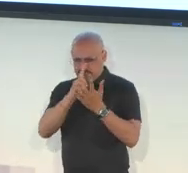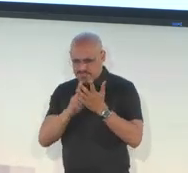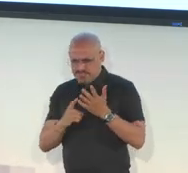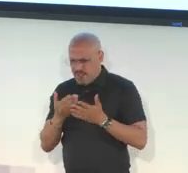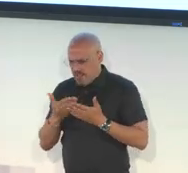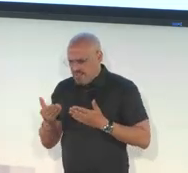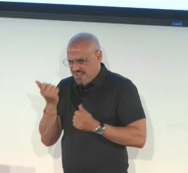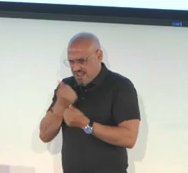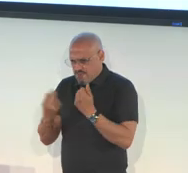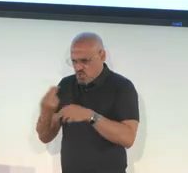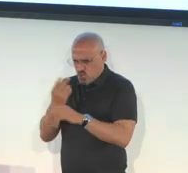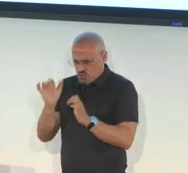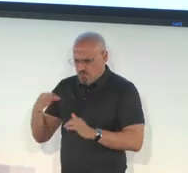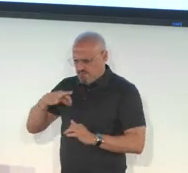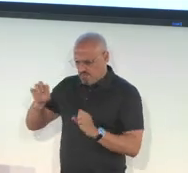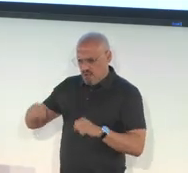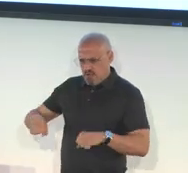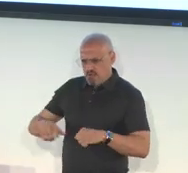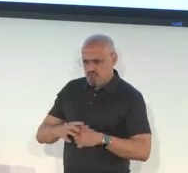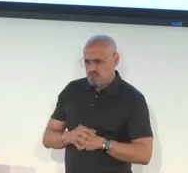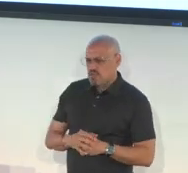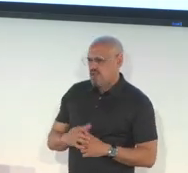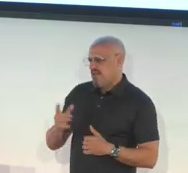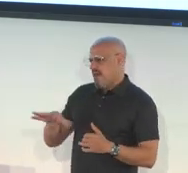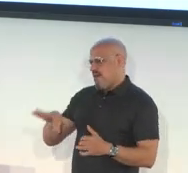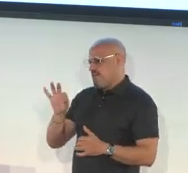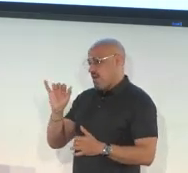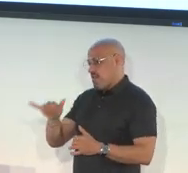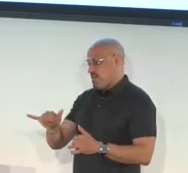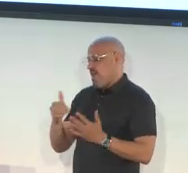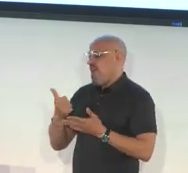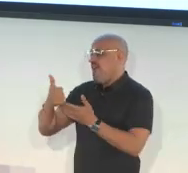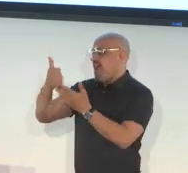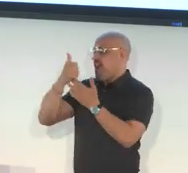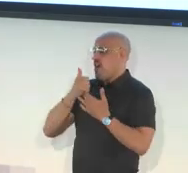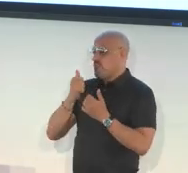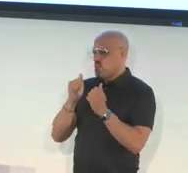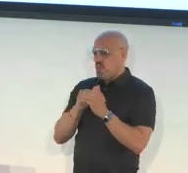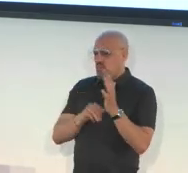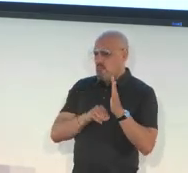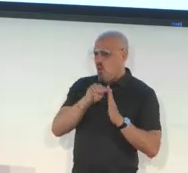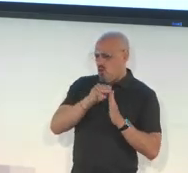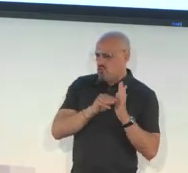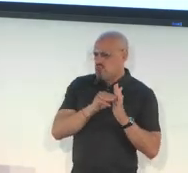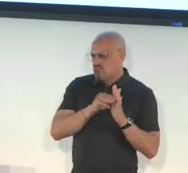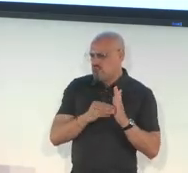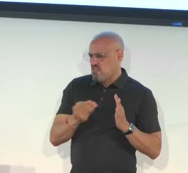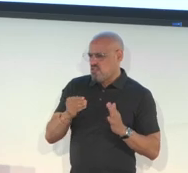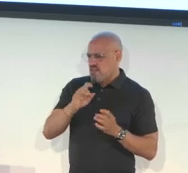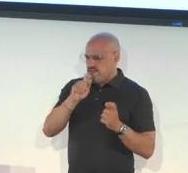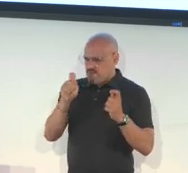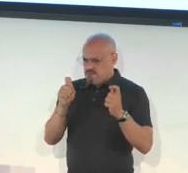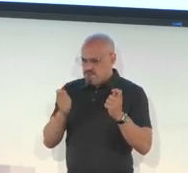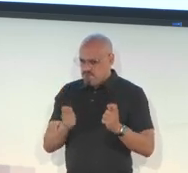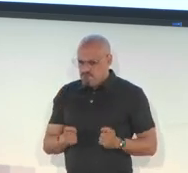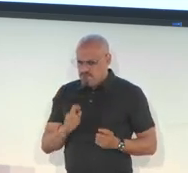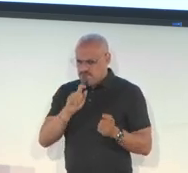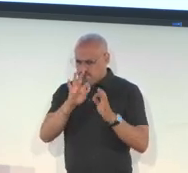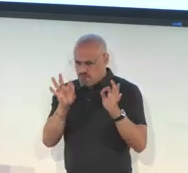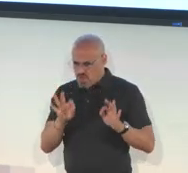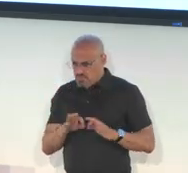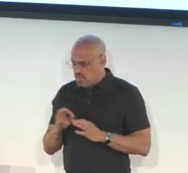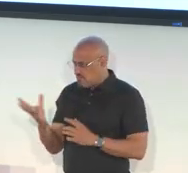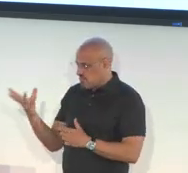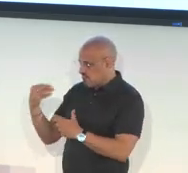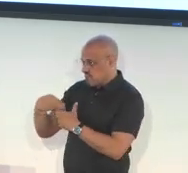every user can benefit from. And I find that that kind of helps with the moral framing and gets people on my side to do the things